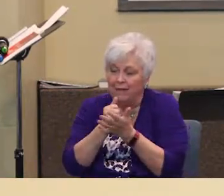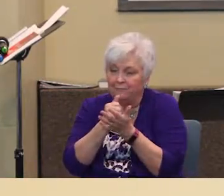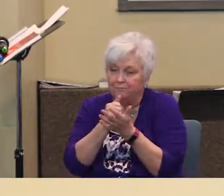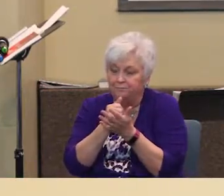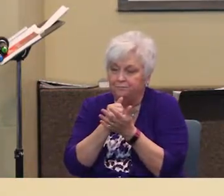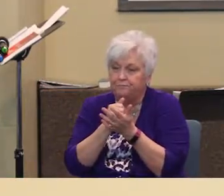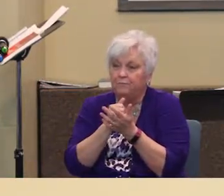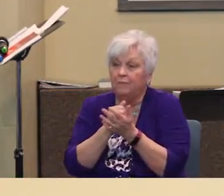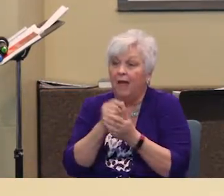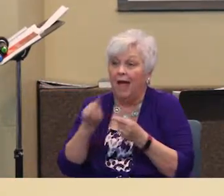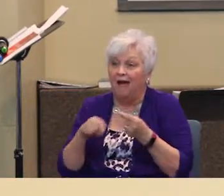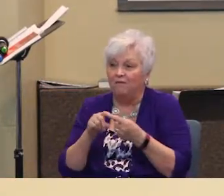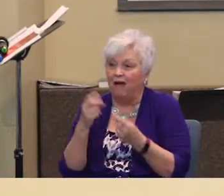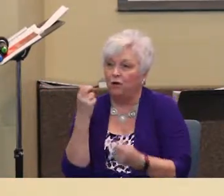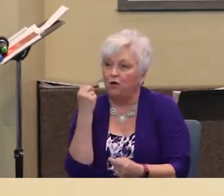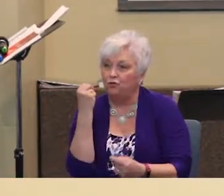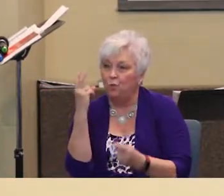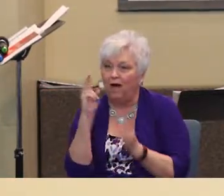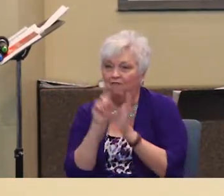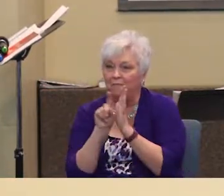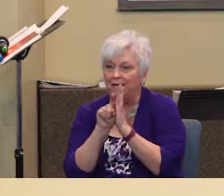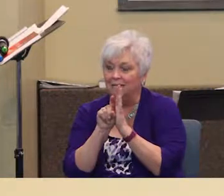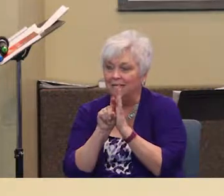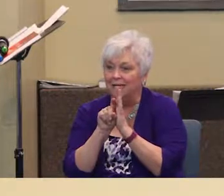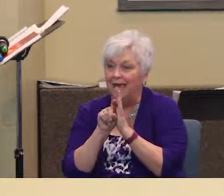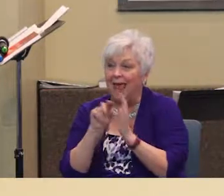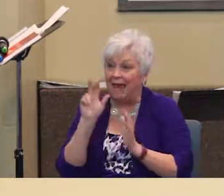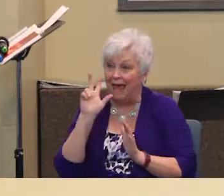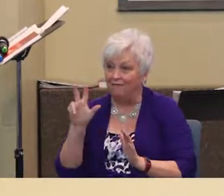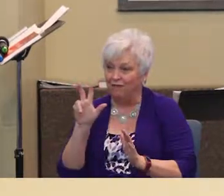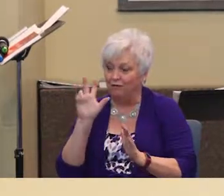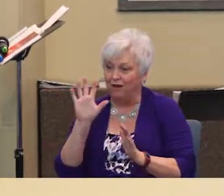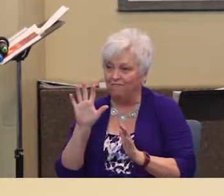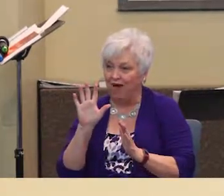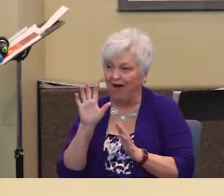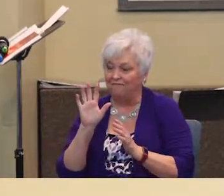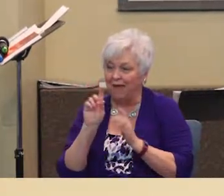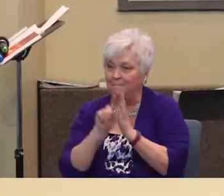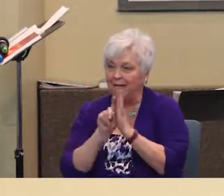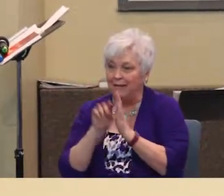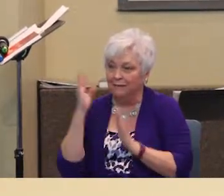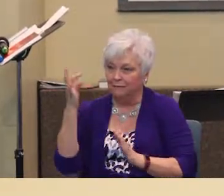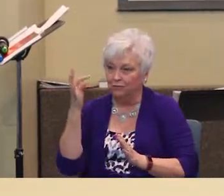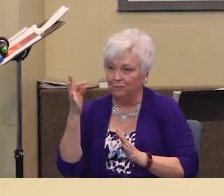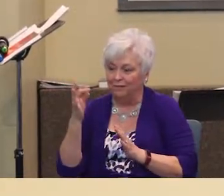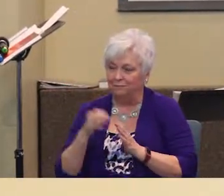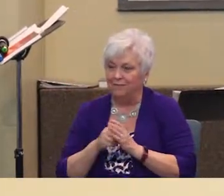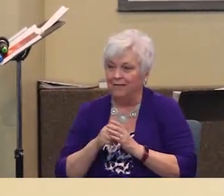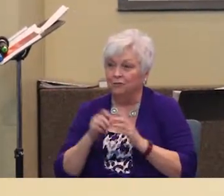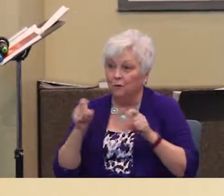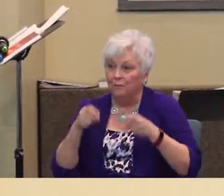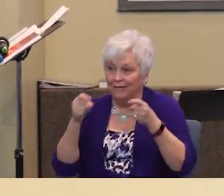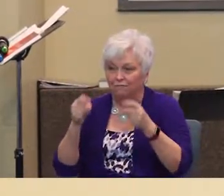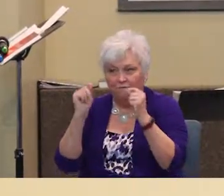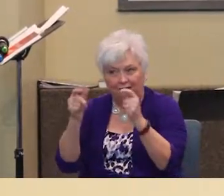about 12 minutes, and I have a 35-minute sermon. So I'm going to give you a